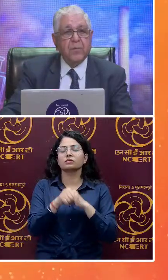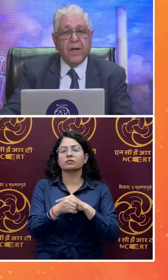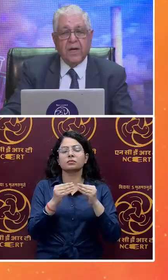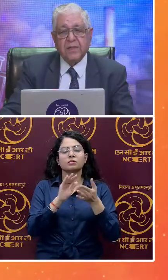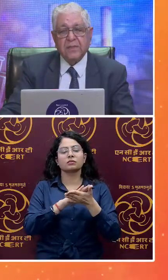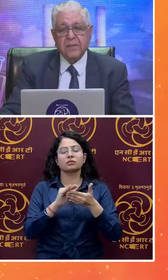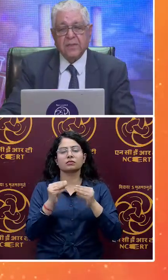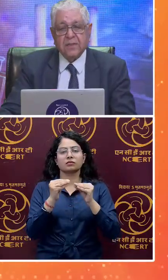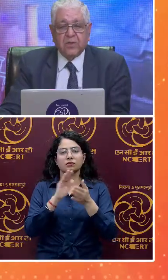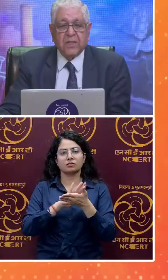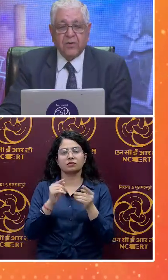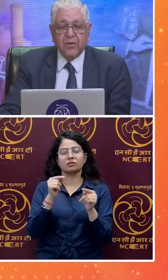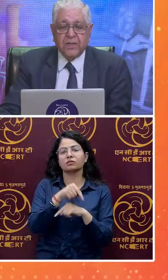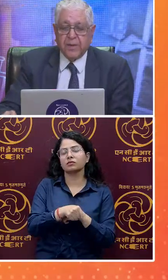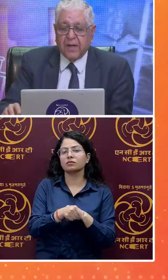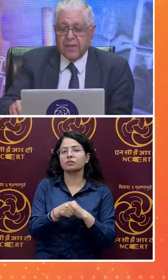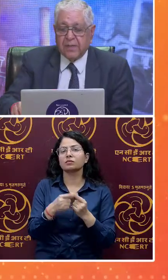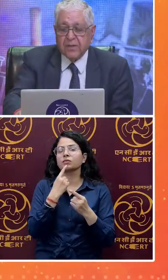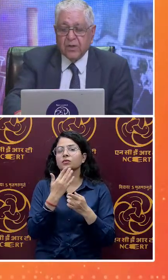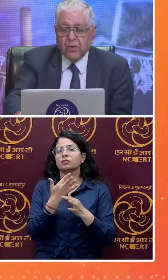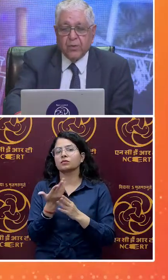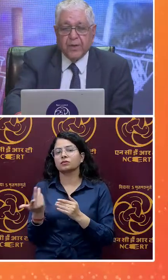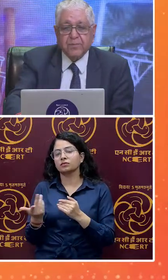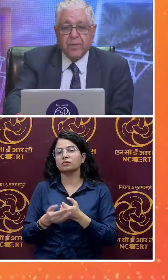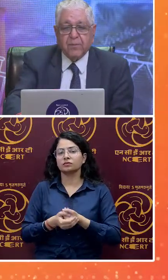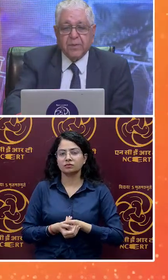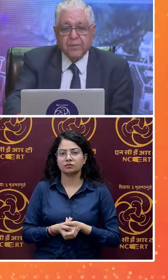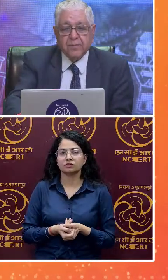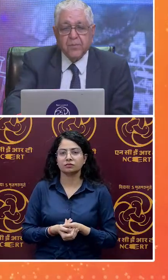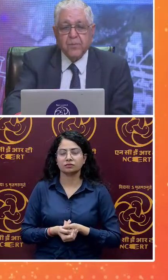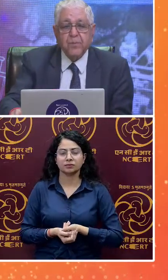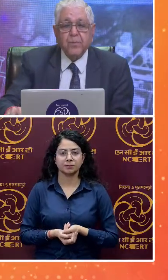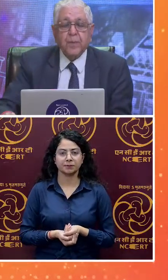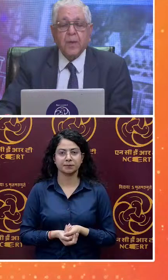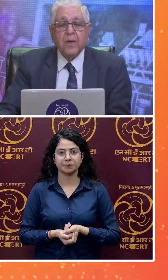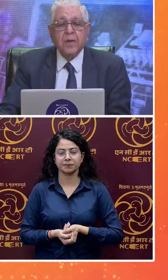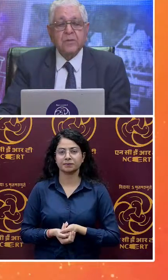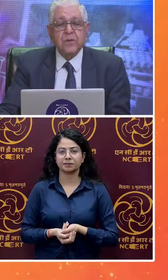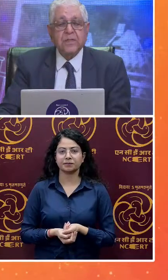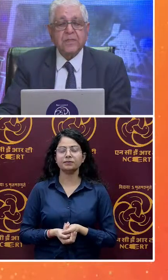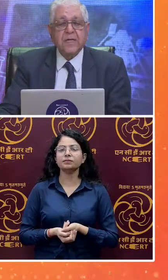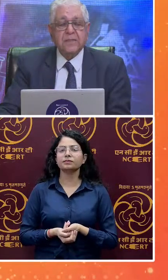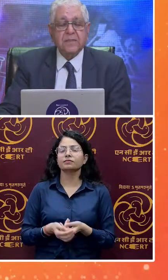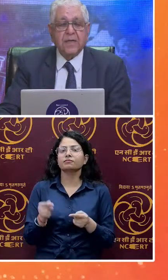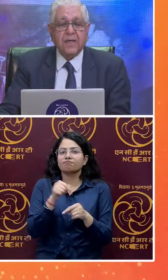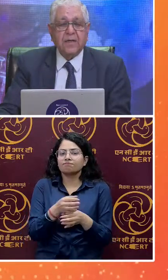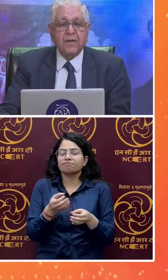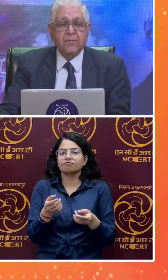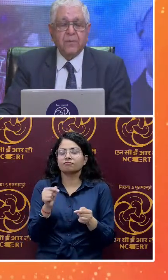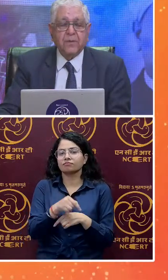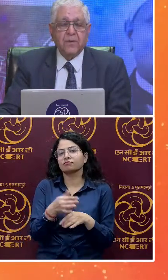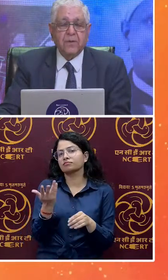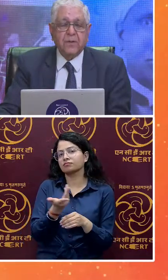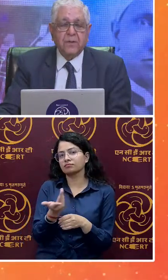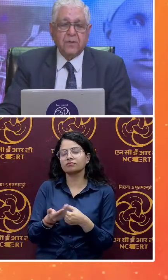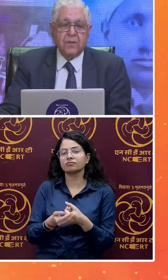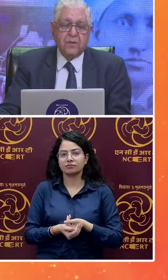theorist behind his own experiments. So, this is the